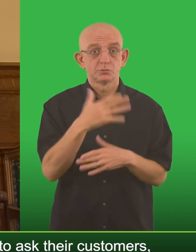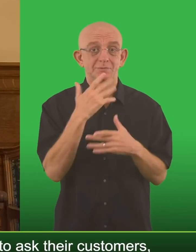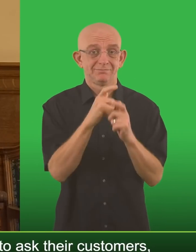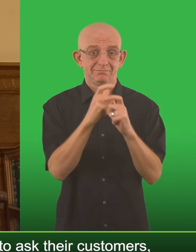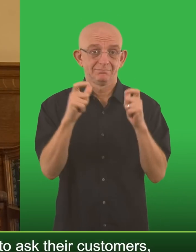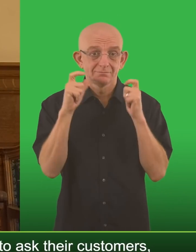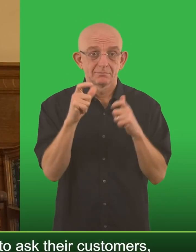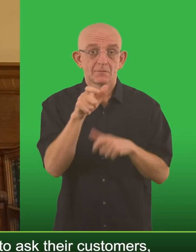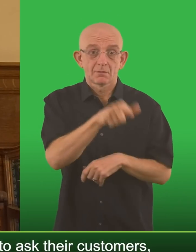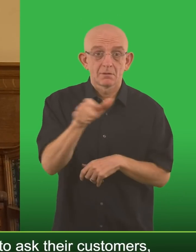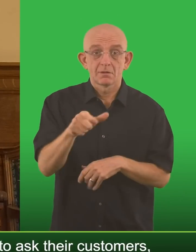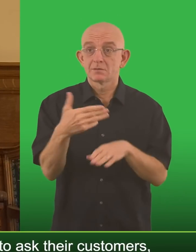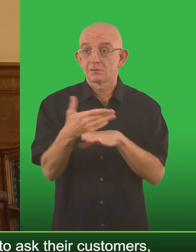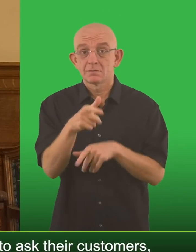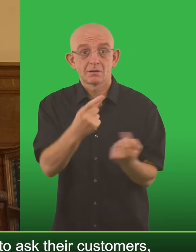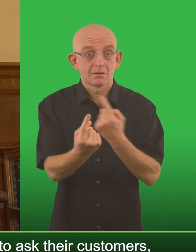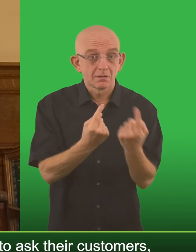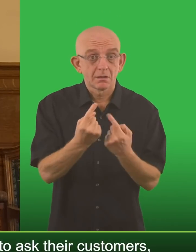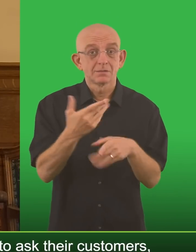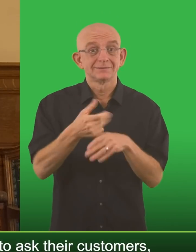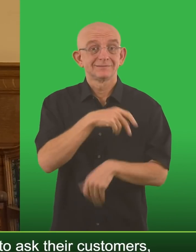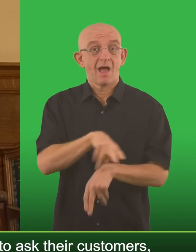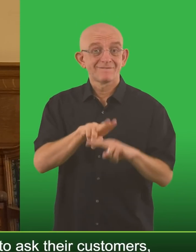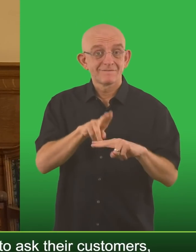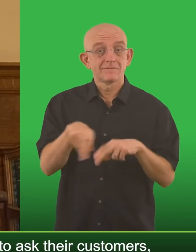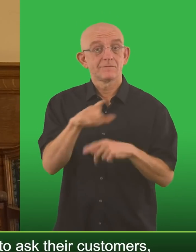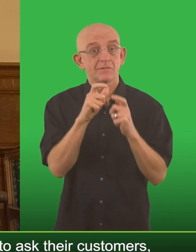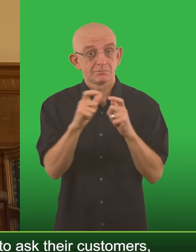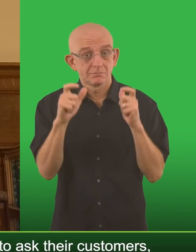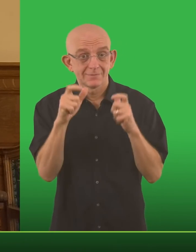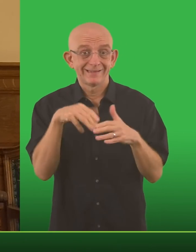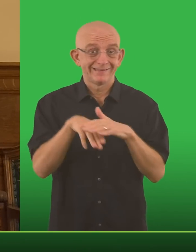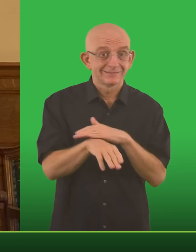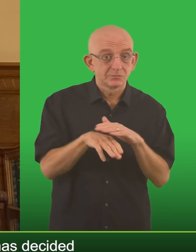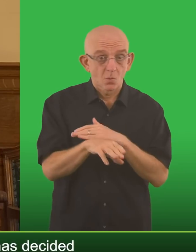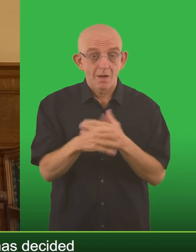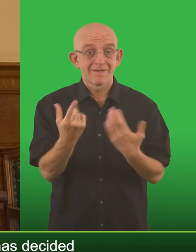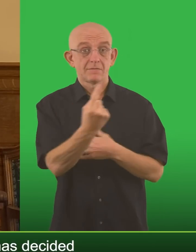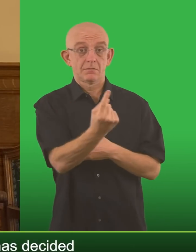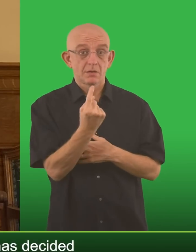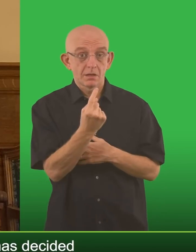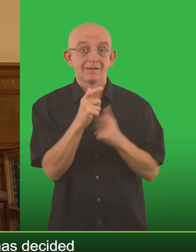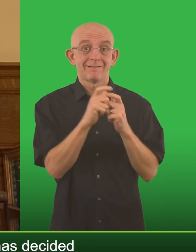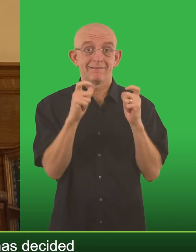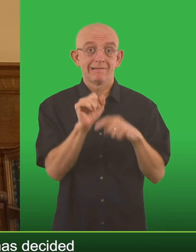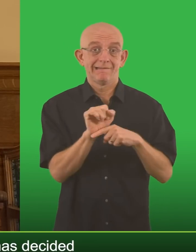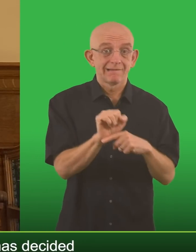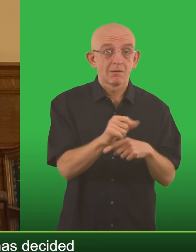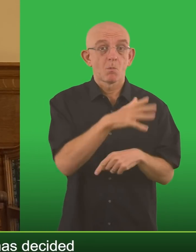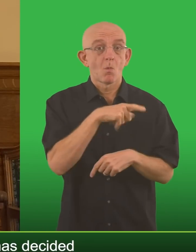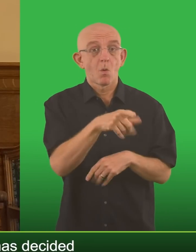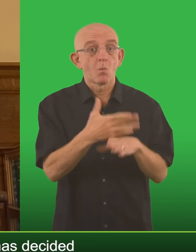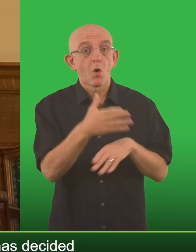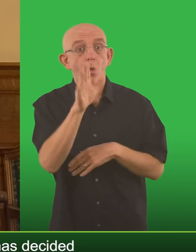and encouraging all places to ask their customers, their employees to wear face coverings indoors. If an individual who's shielding has